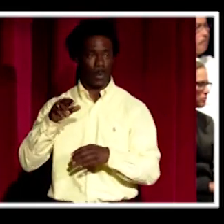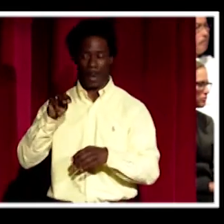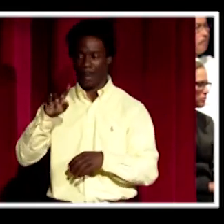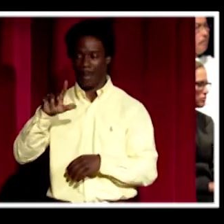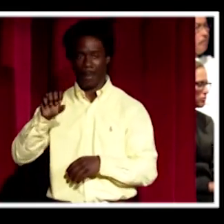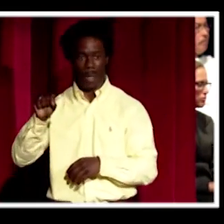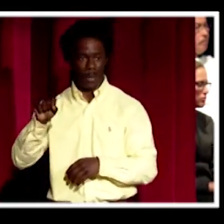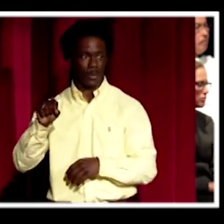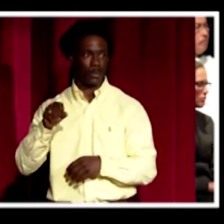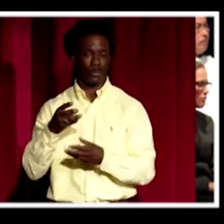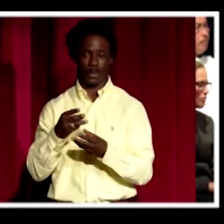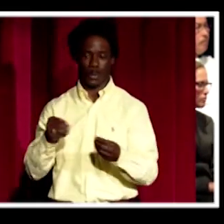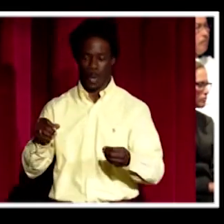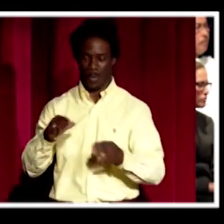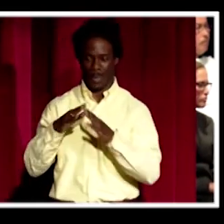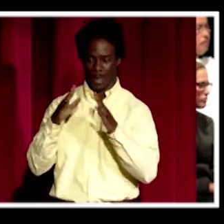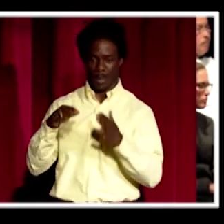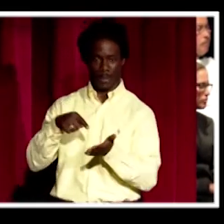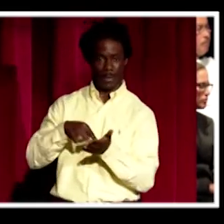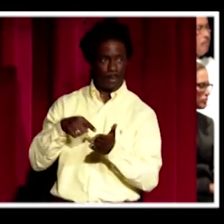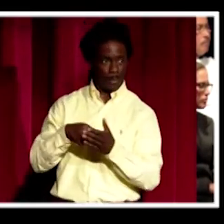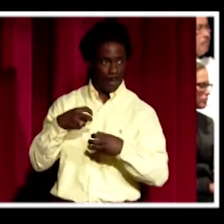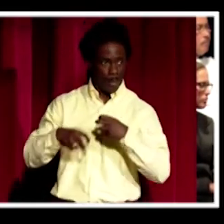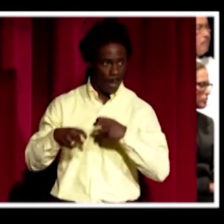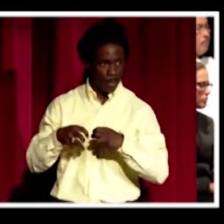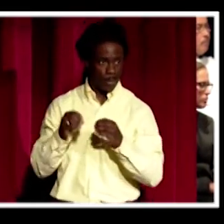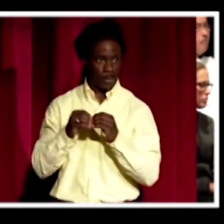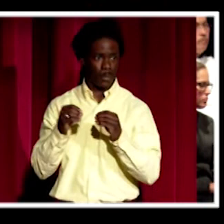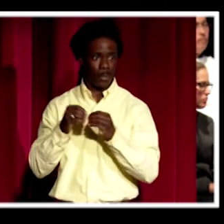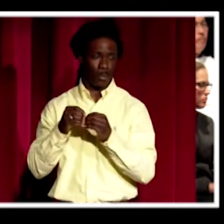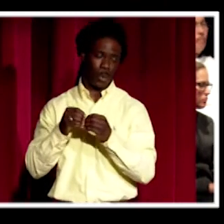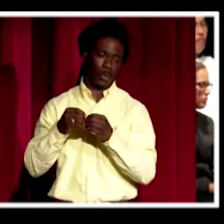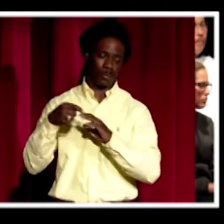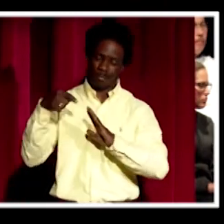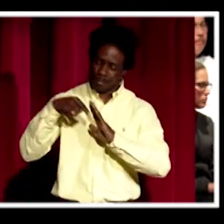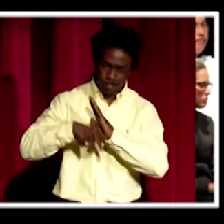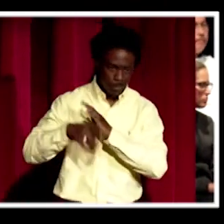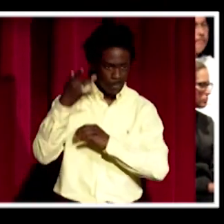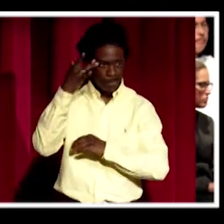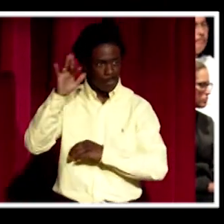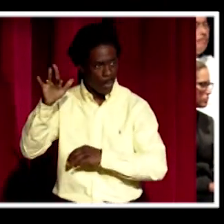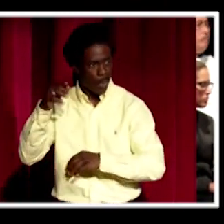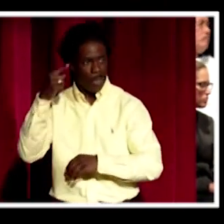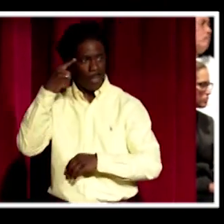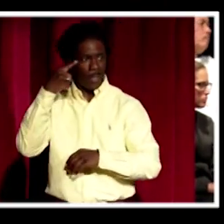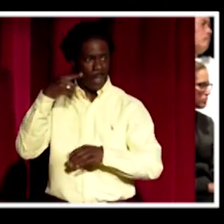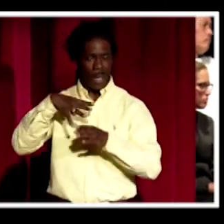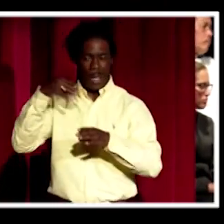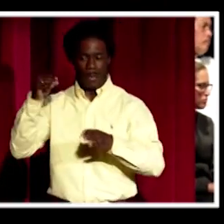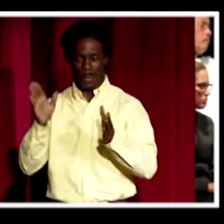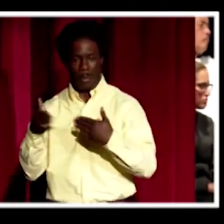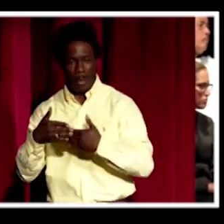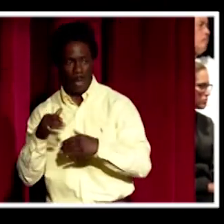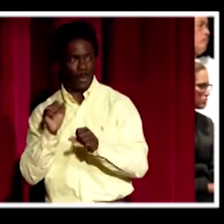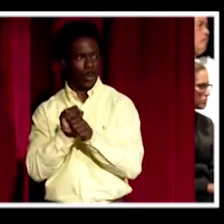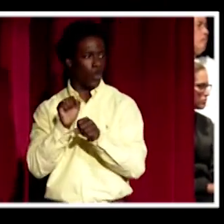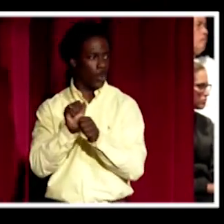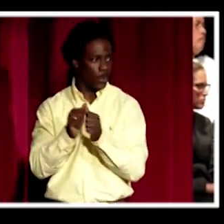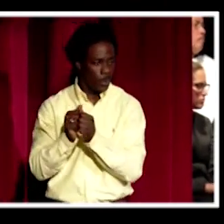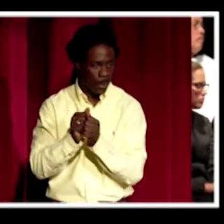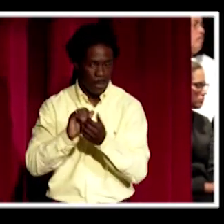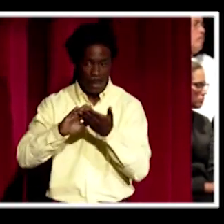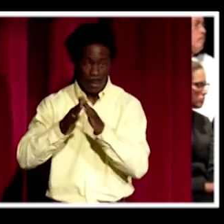housing challenge will require more thinking outside the box and more working together as a community. While